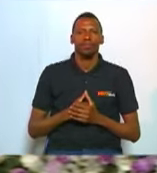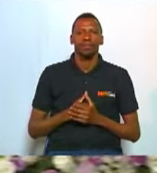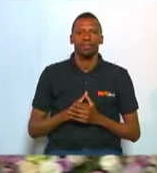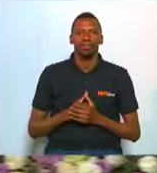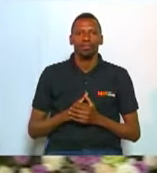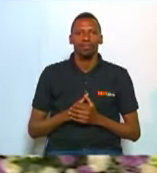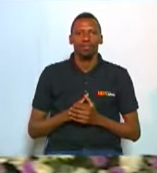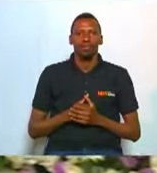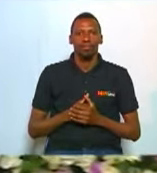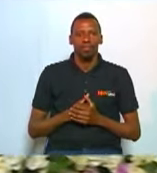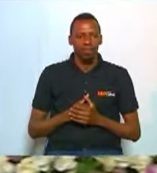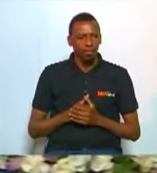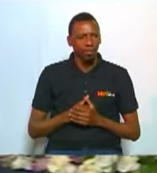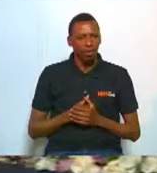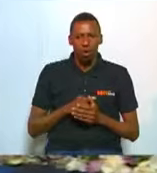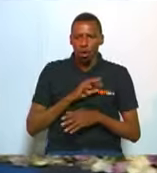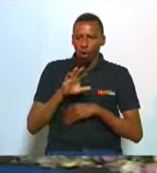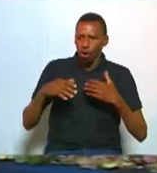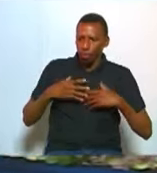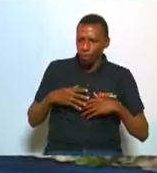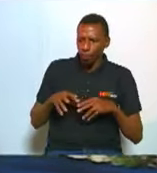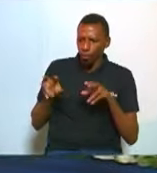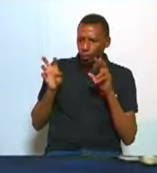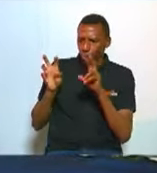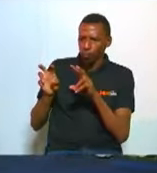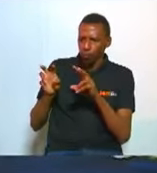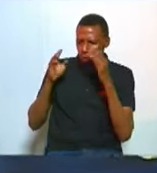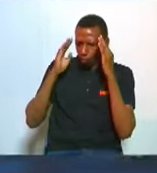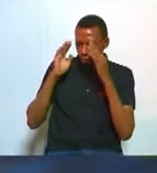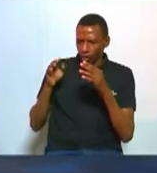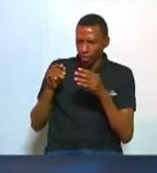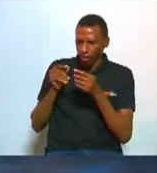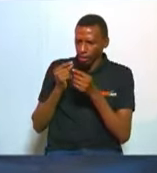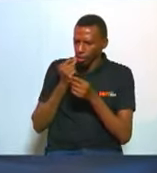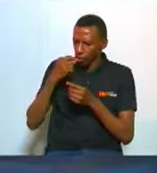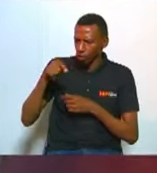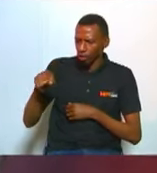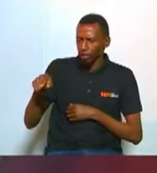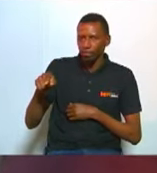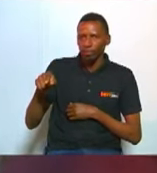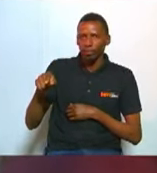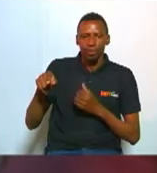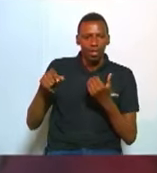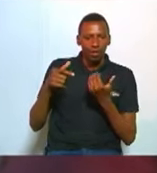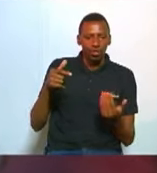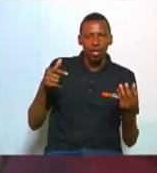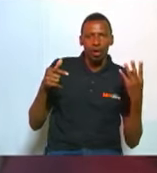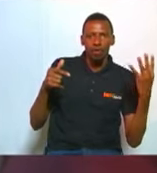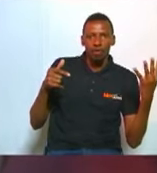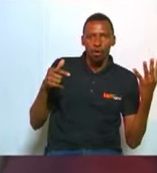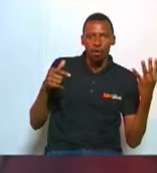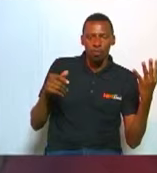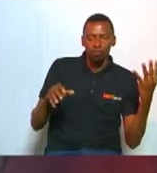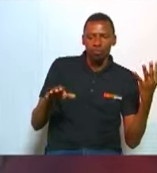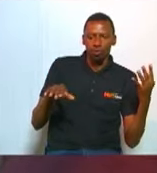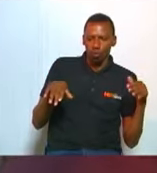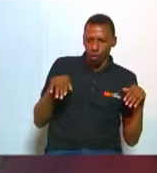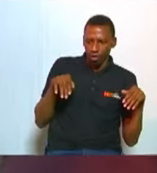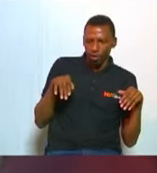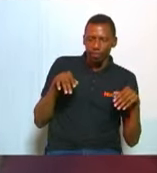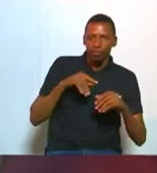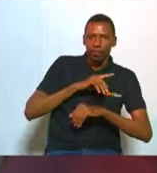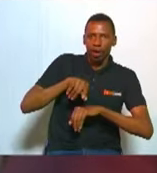So everyone is just looking at the chocolate there. About 4 of them could wait for